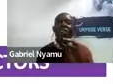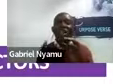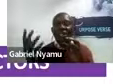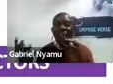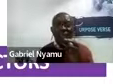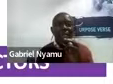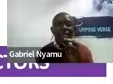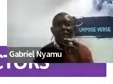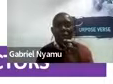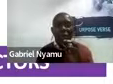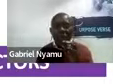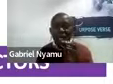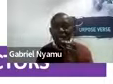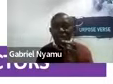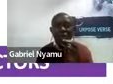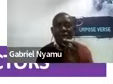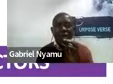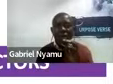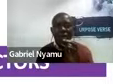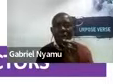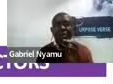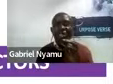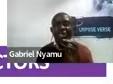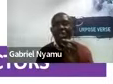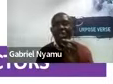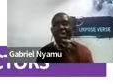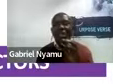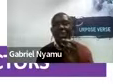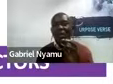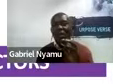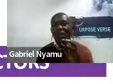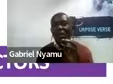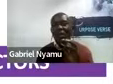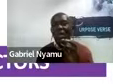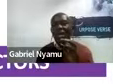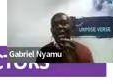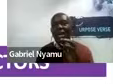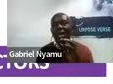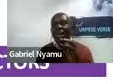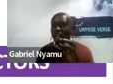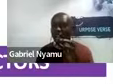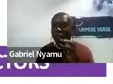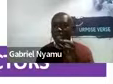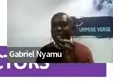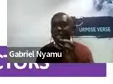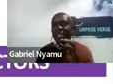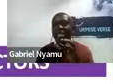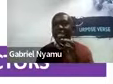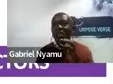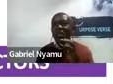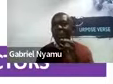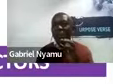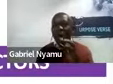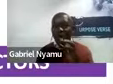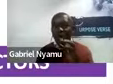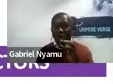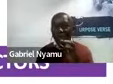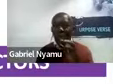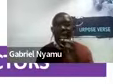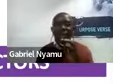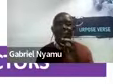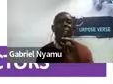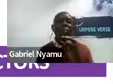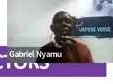course, procrastination, that's behavioral compliance, also a kind of a limitation to our purpose. External factors, your